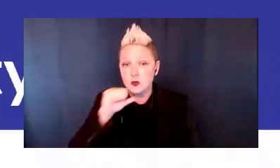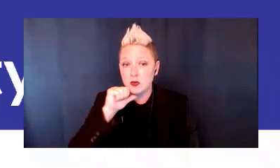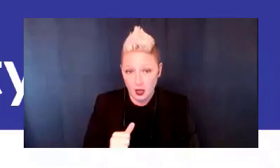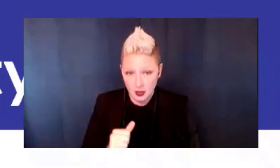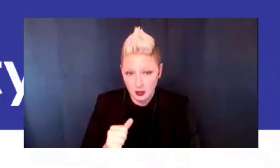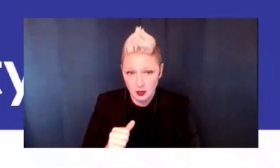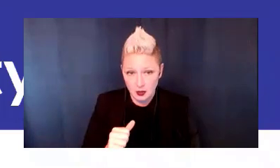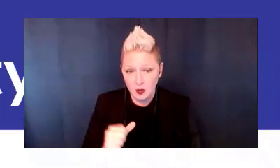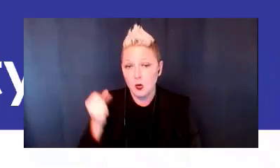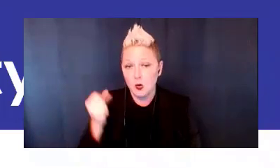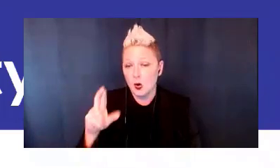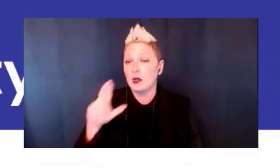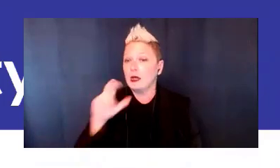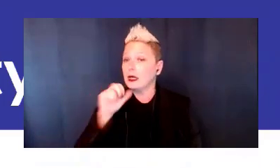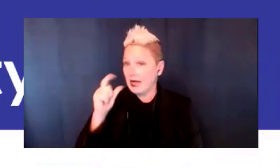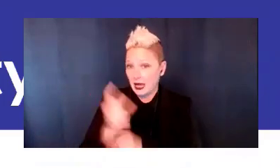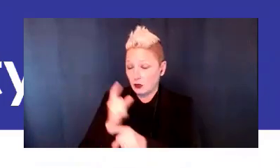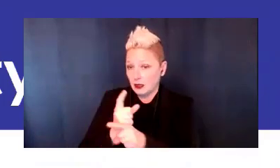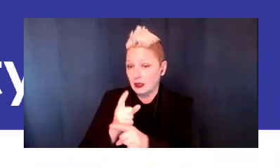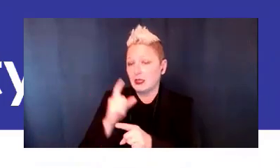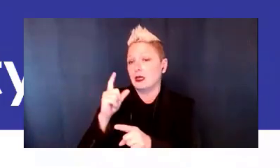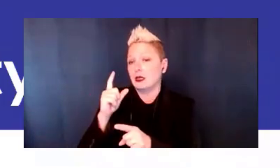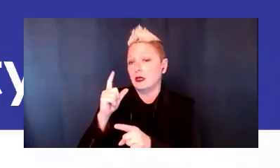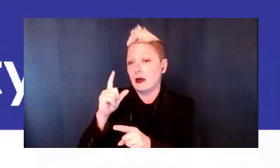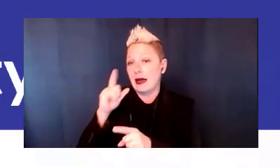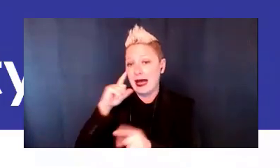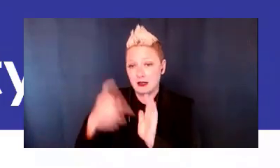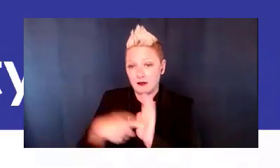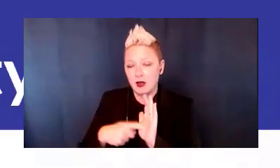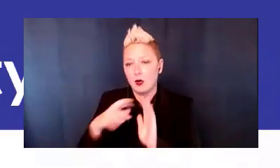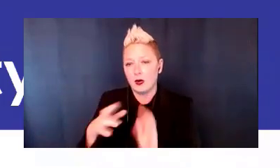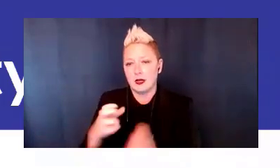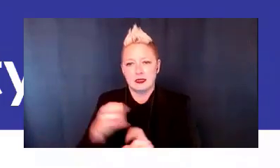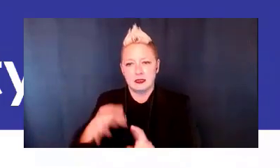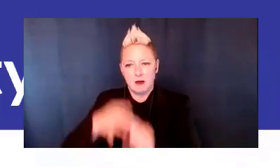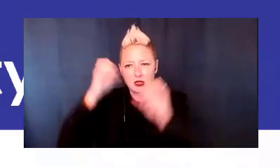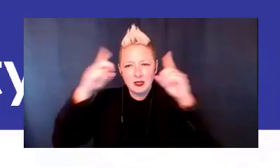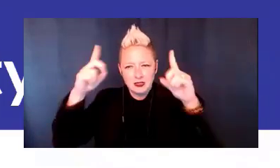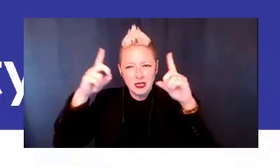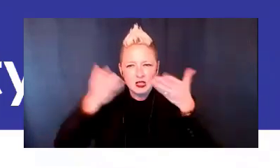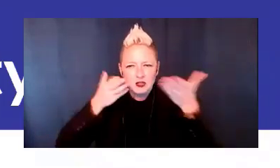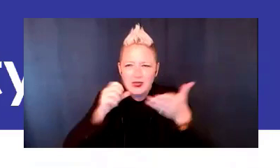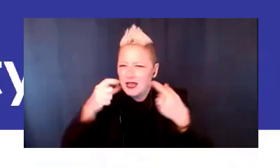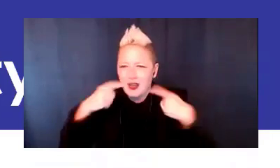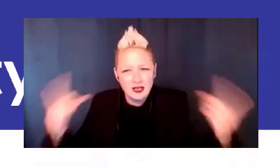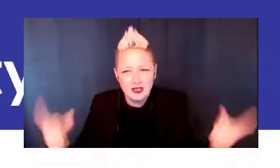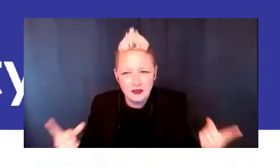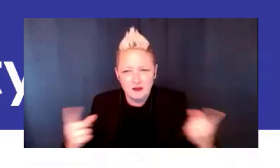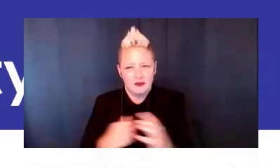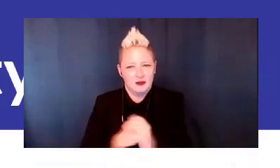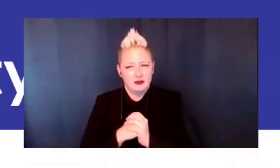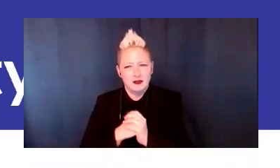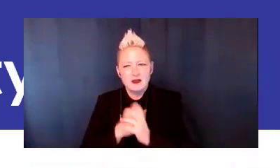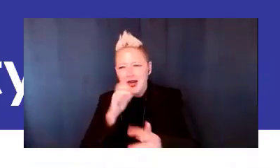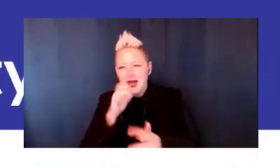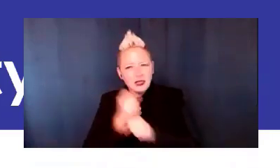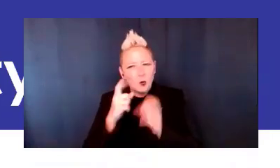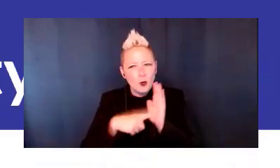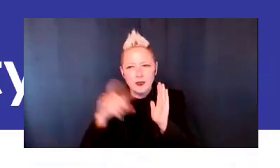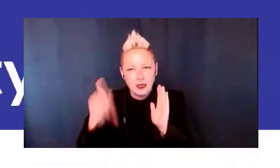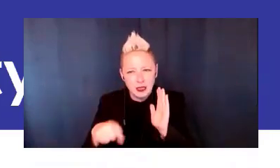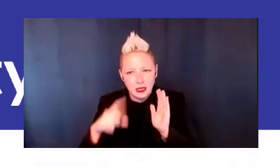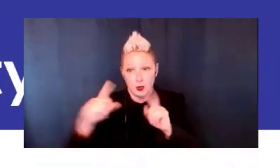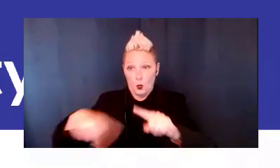or identified, or receive special education services that are ineffective. They are not getting what they need when they need